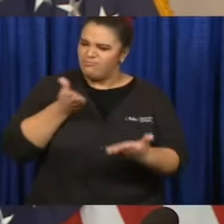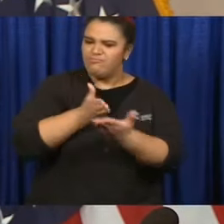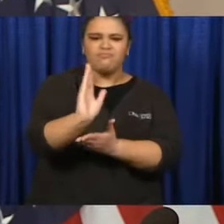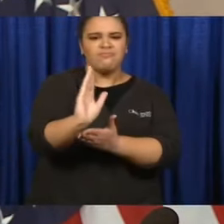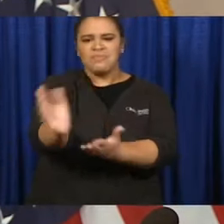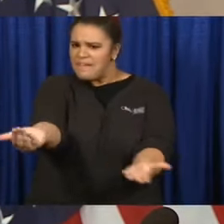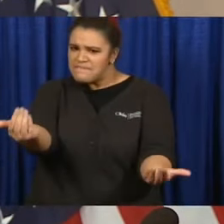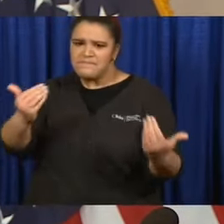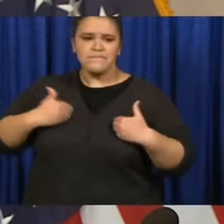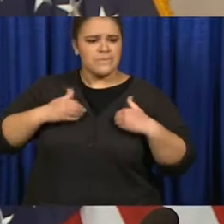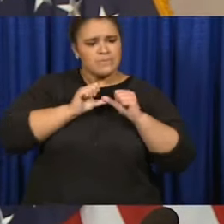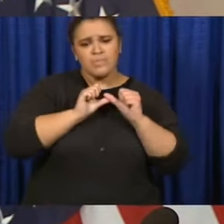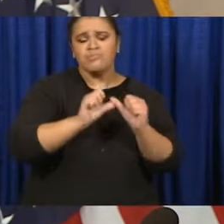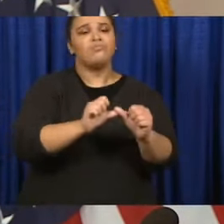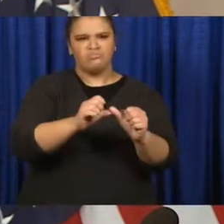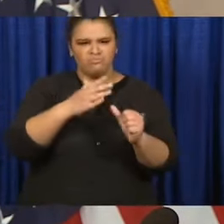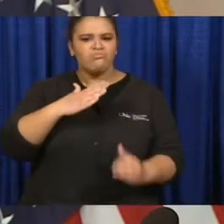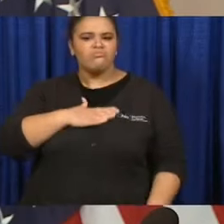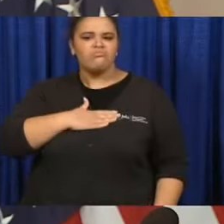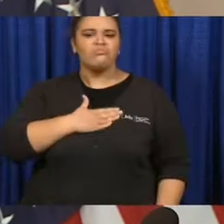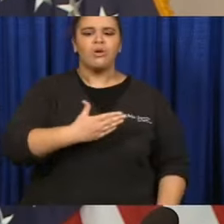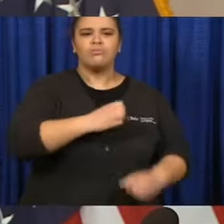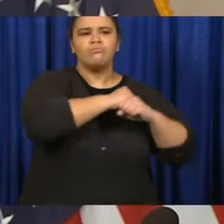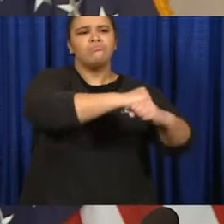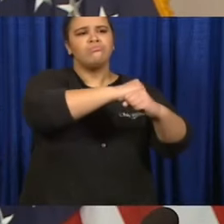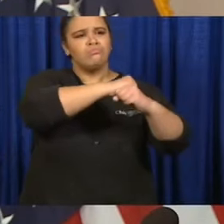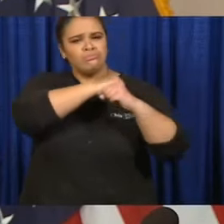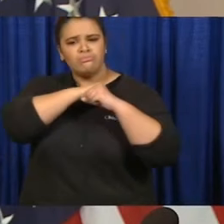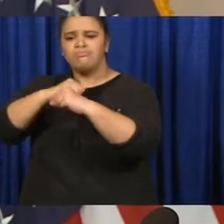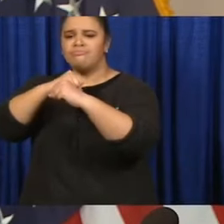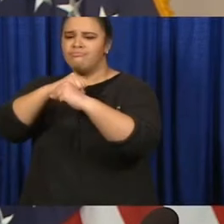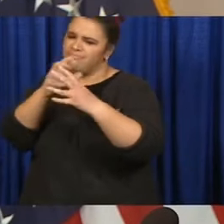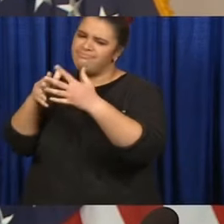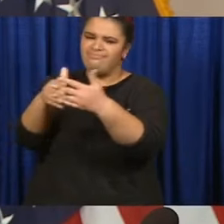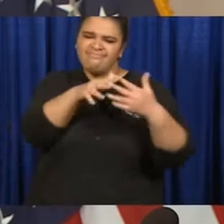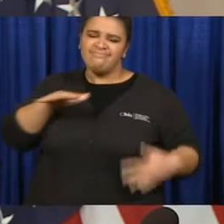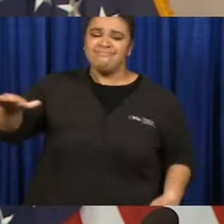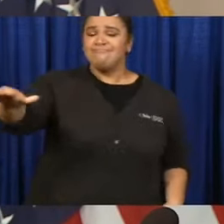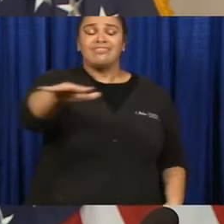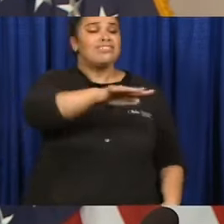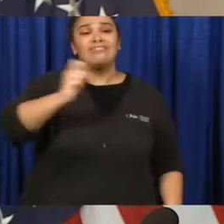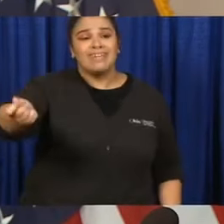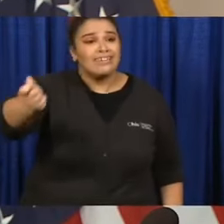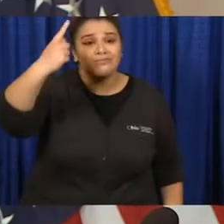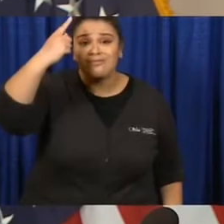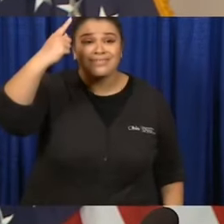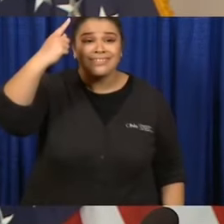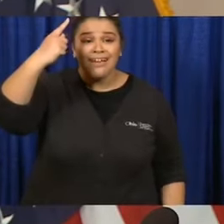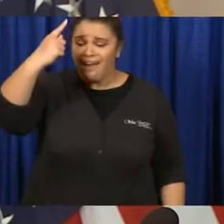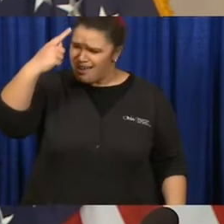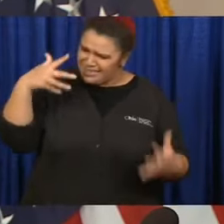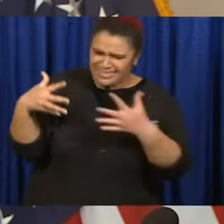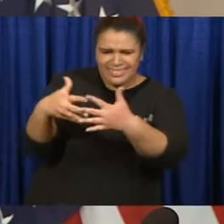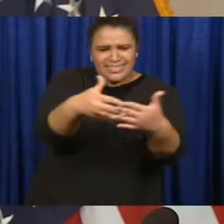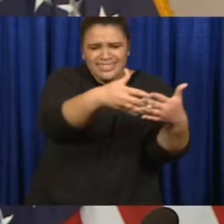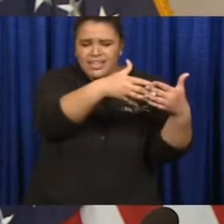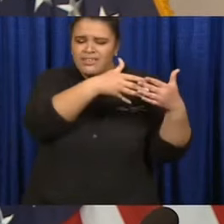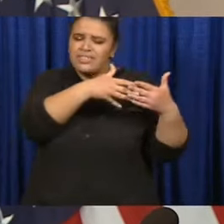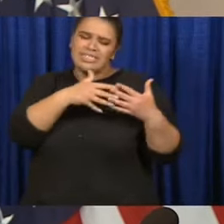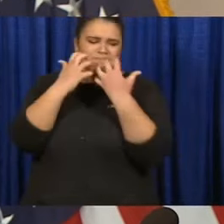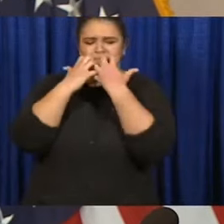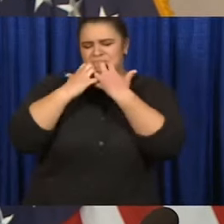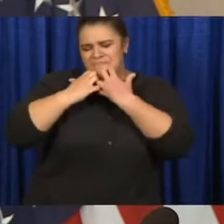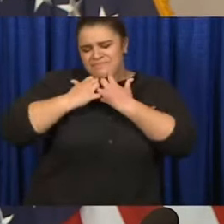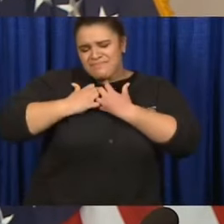up next to you and defend her still today. 'Cause there ain't no doubt I